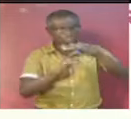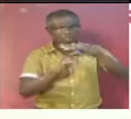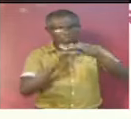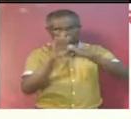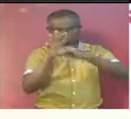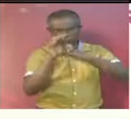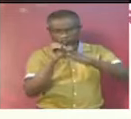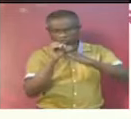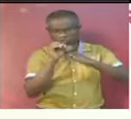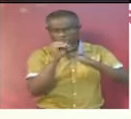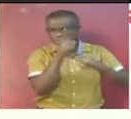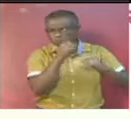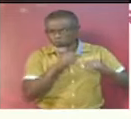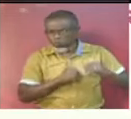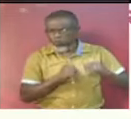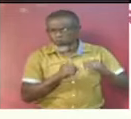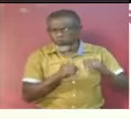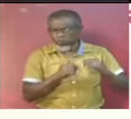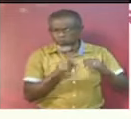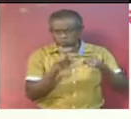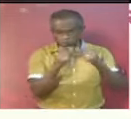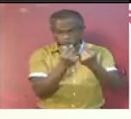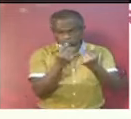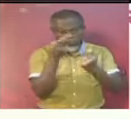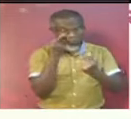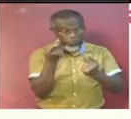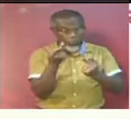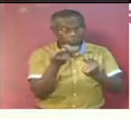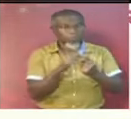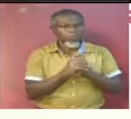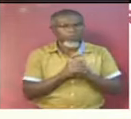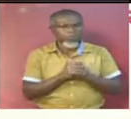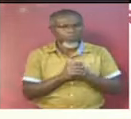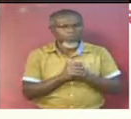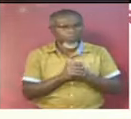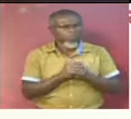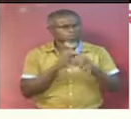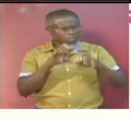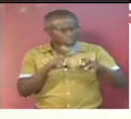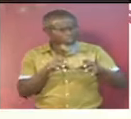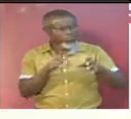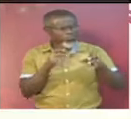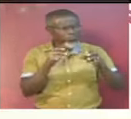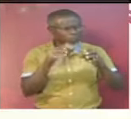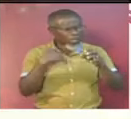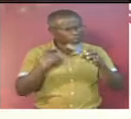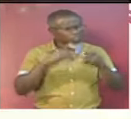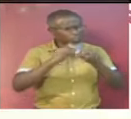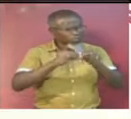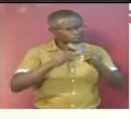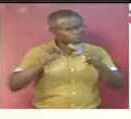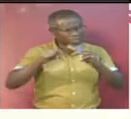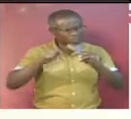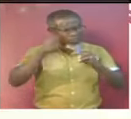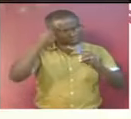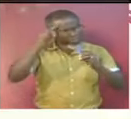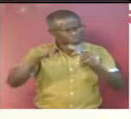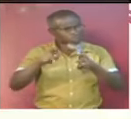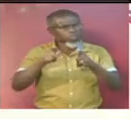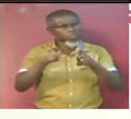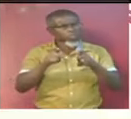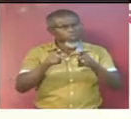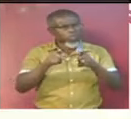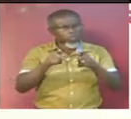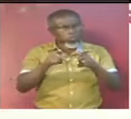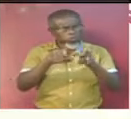further. So yes, we do have a full count of all the people by age and by age group that have passed on. And you do